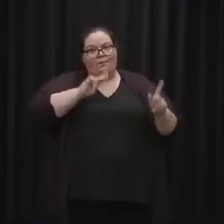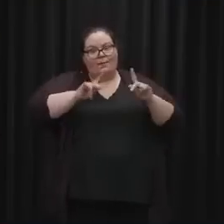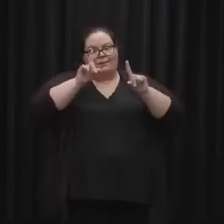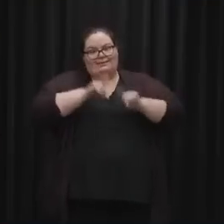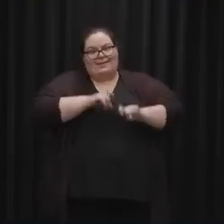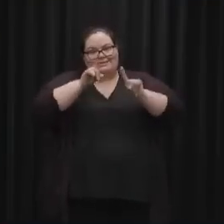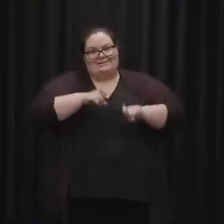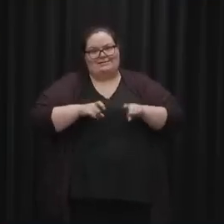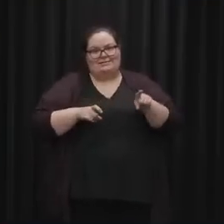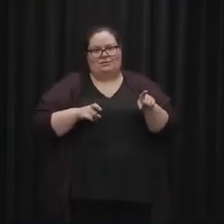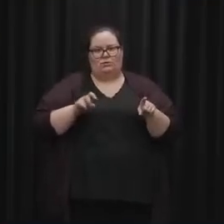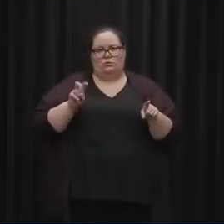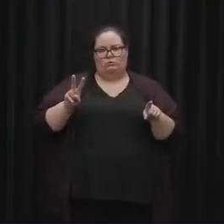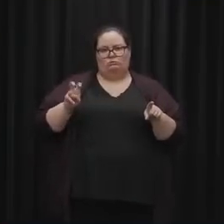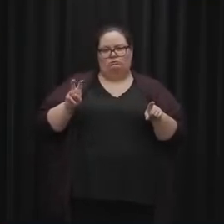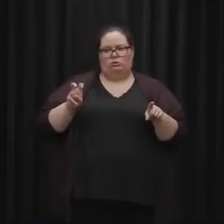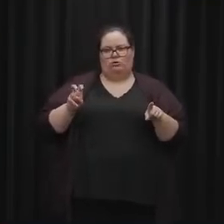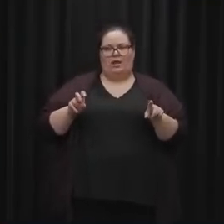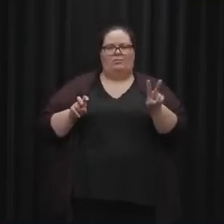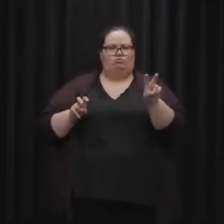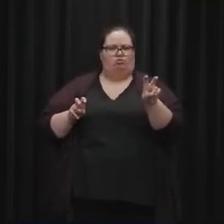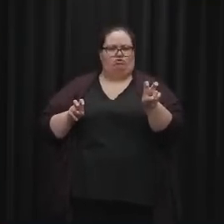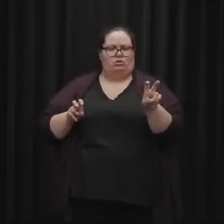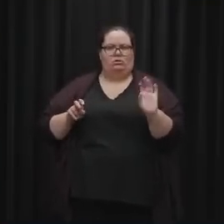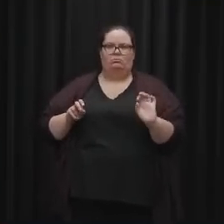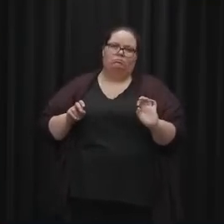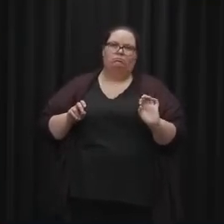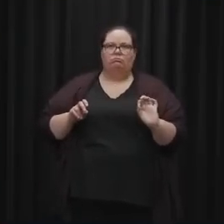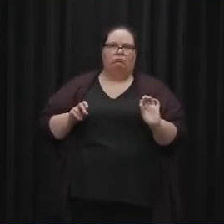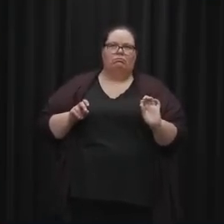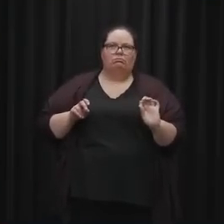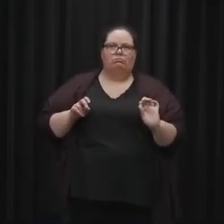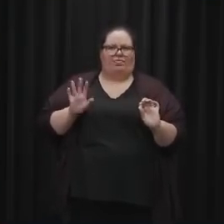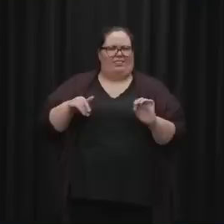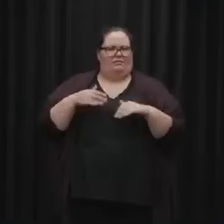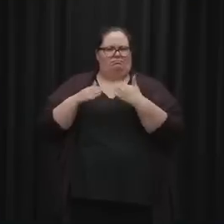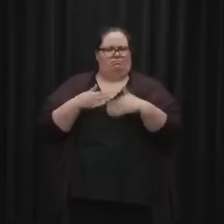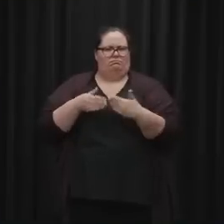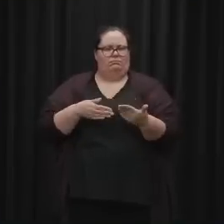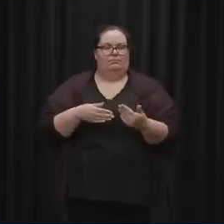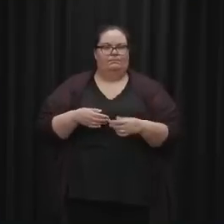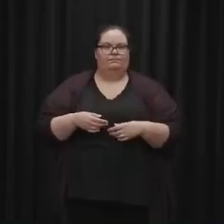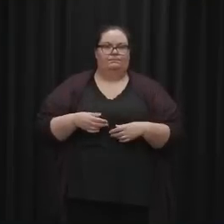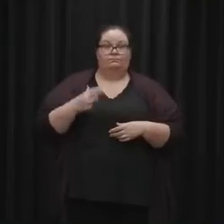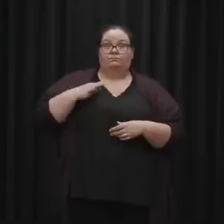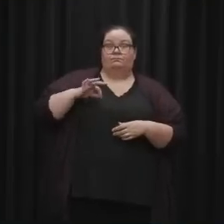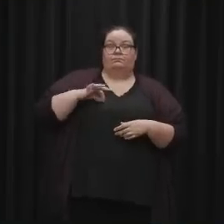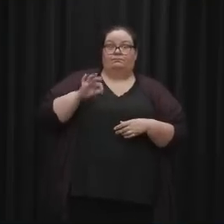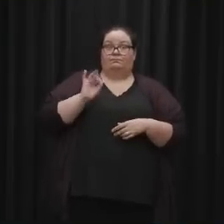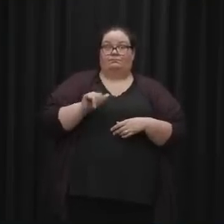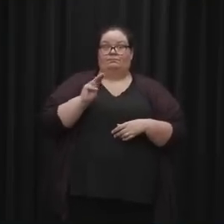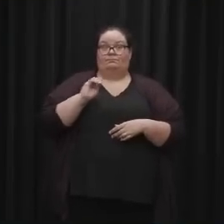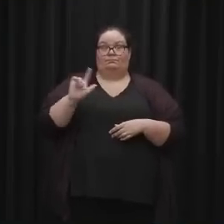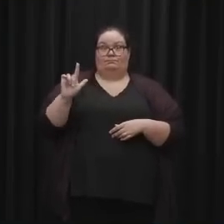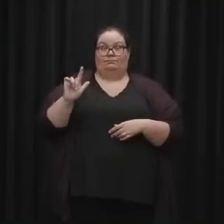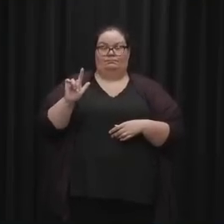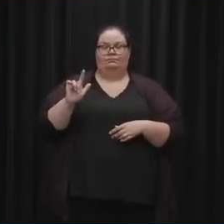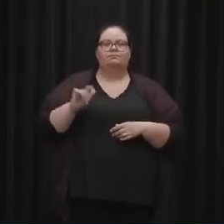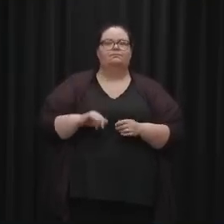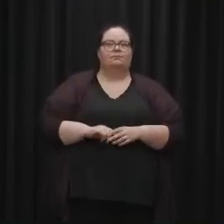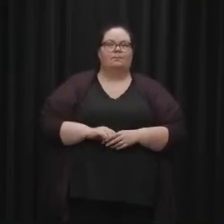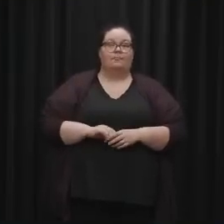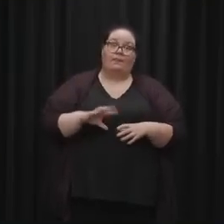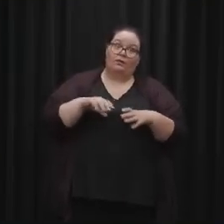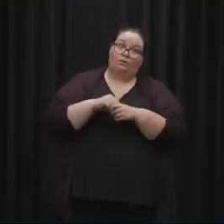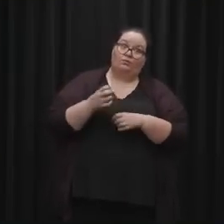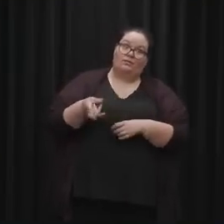supposed to be tested, I think 200, and then another 200 workers in Maine, including the